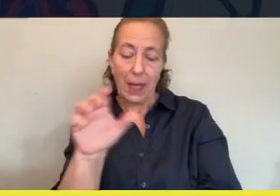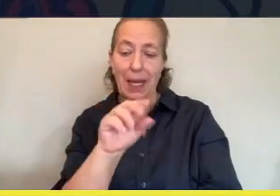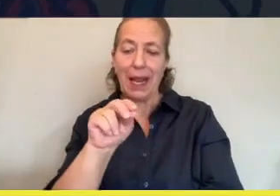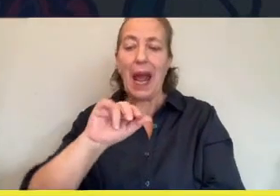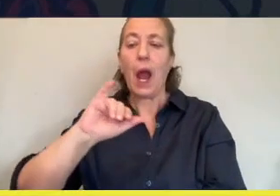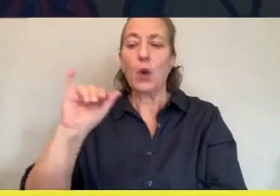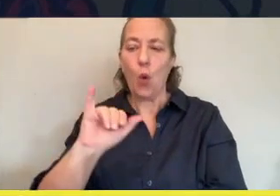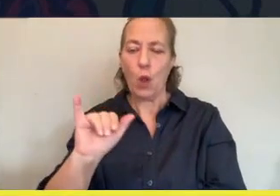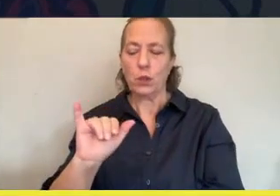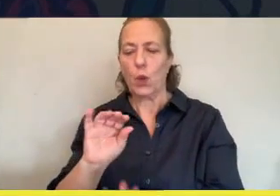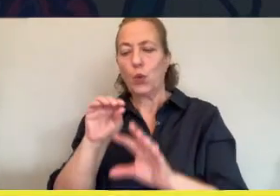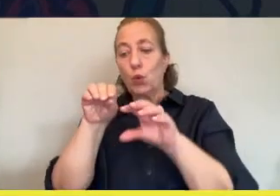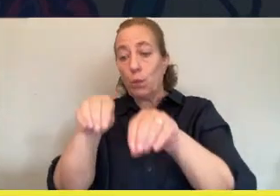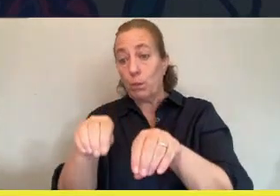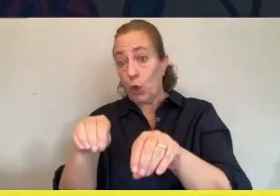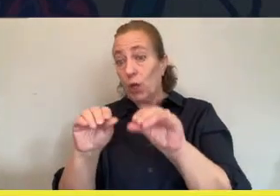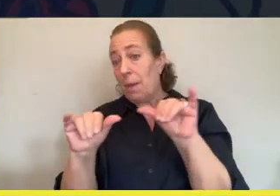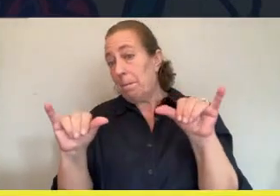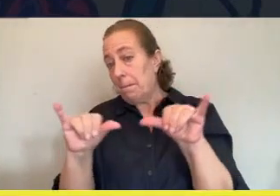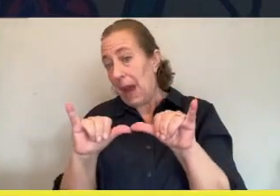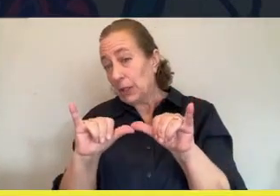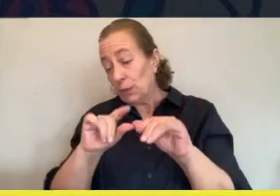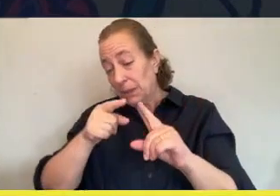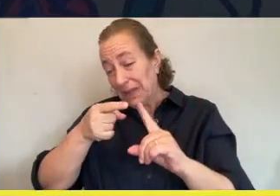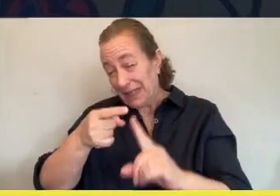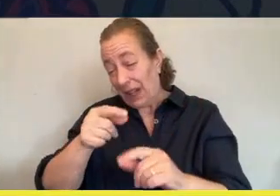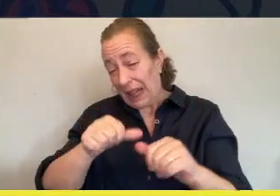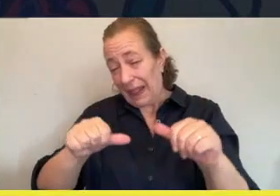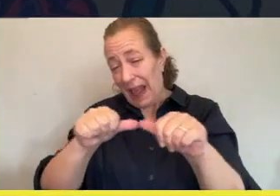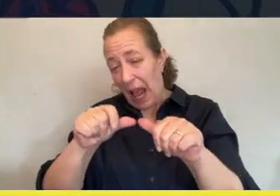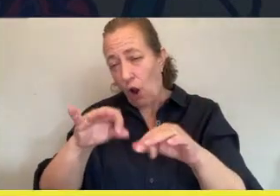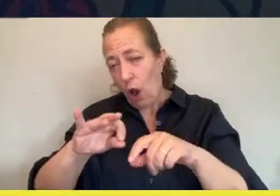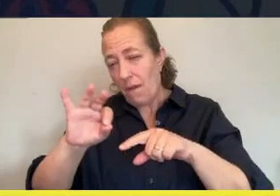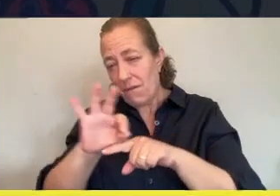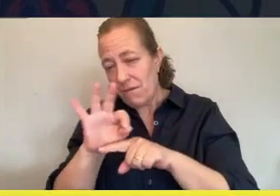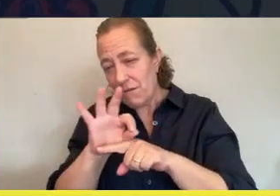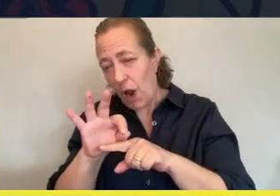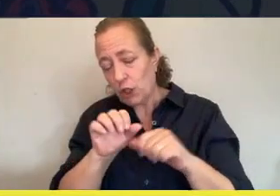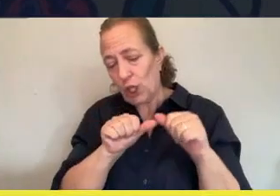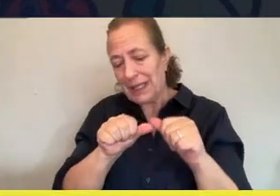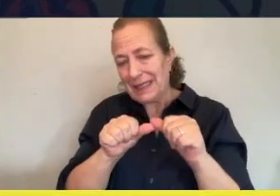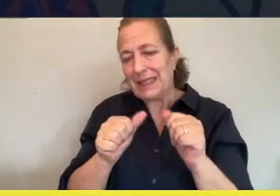measurements specifically in the area of functioning that is consistent with the ICF.